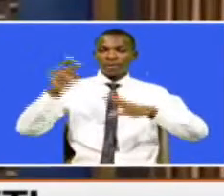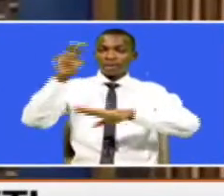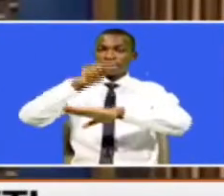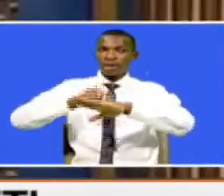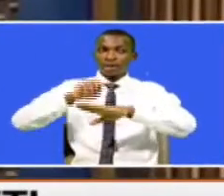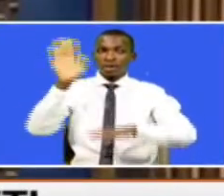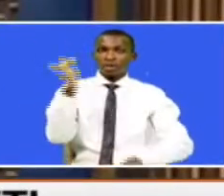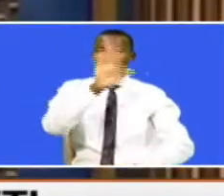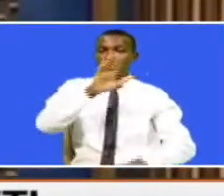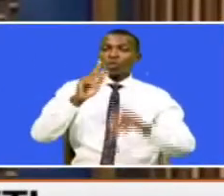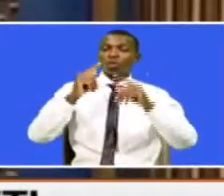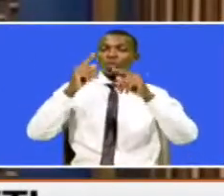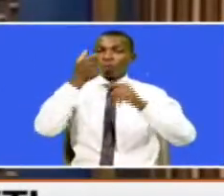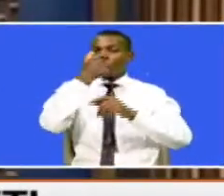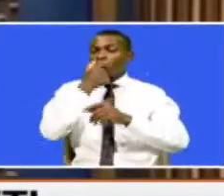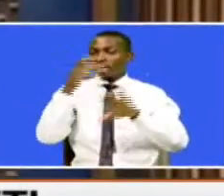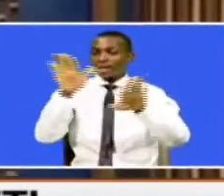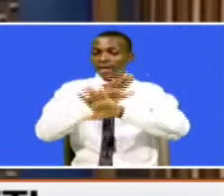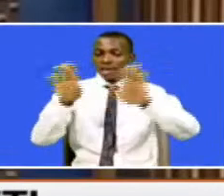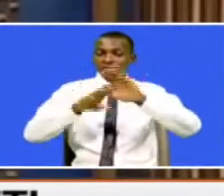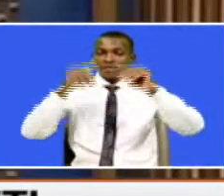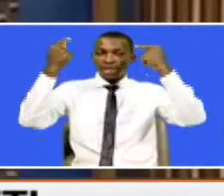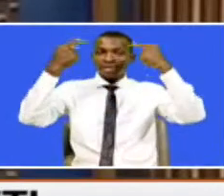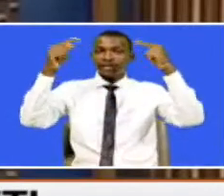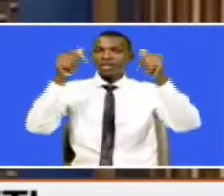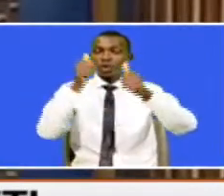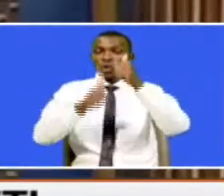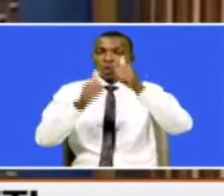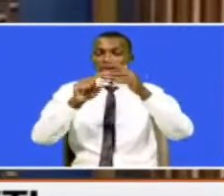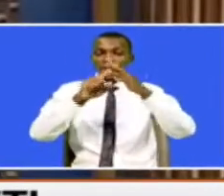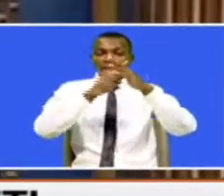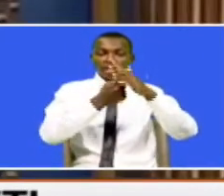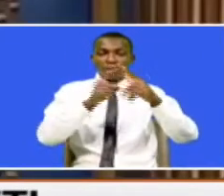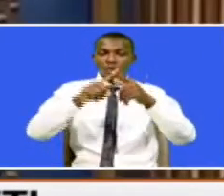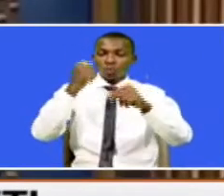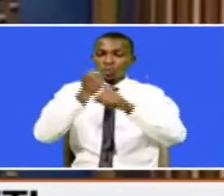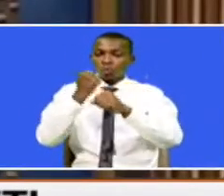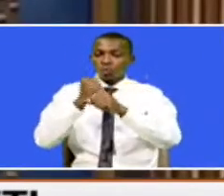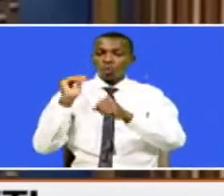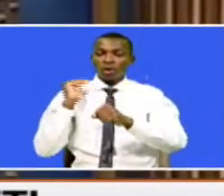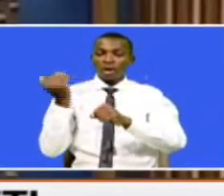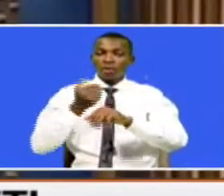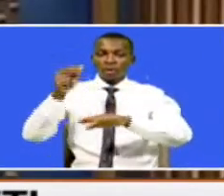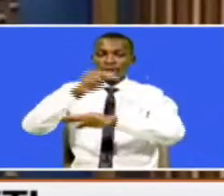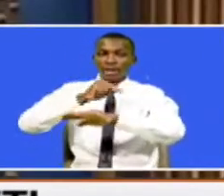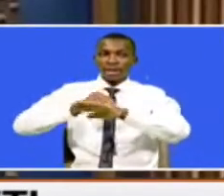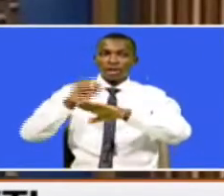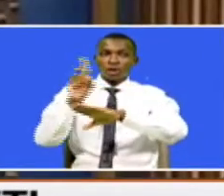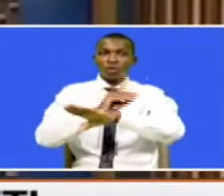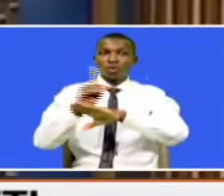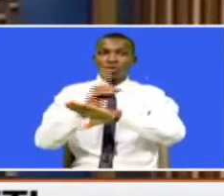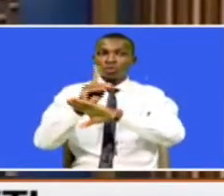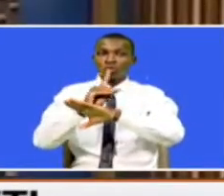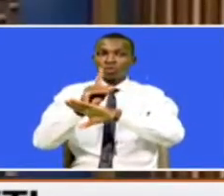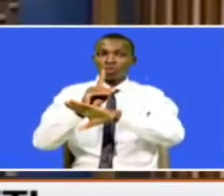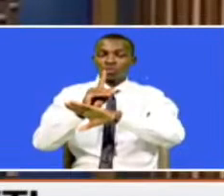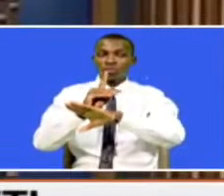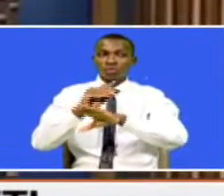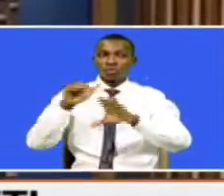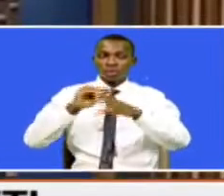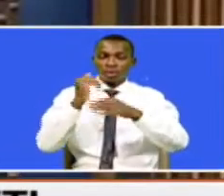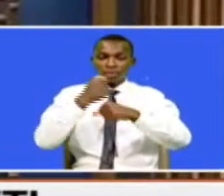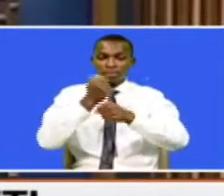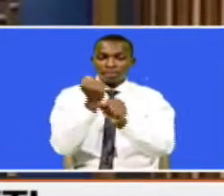them every success as we begin to execute our national duties of jointly steering our beloved